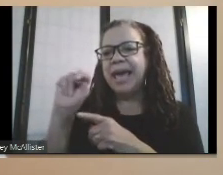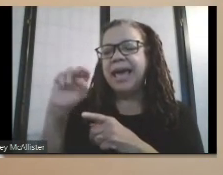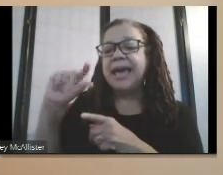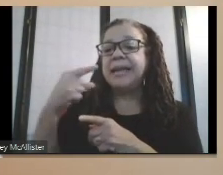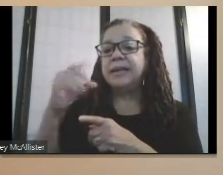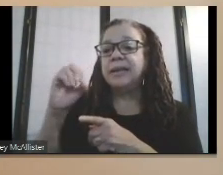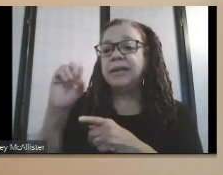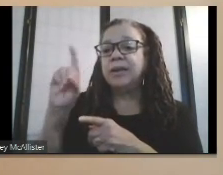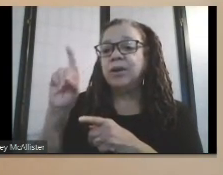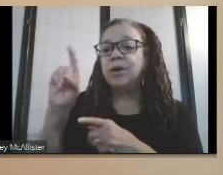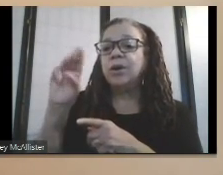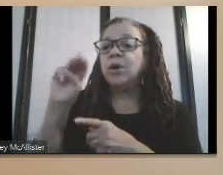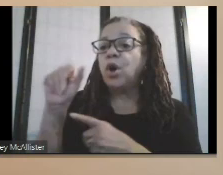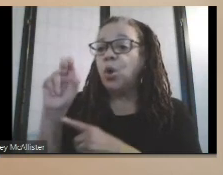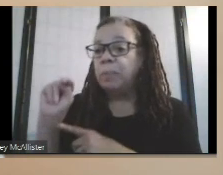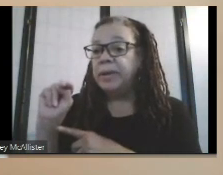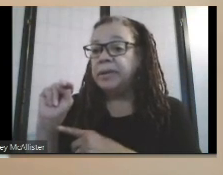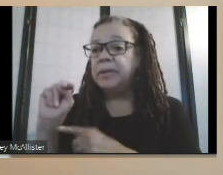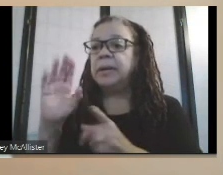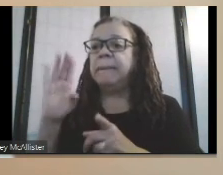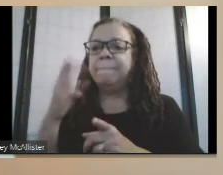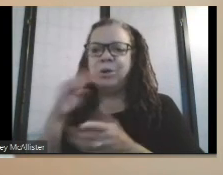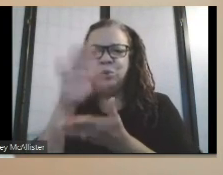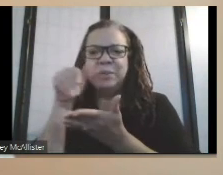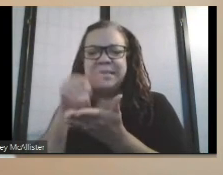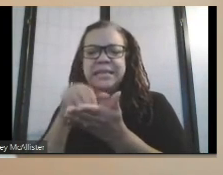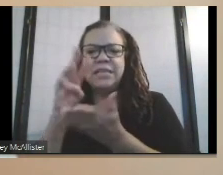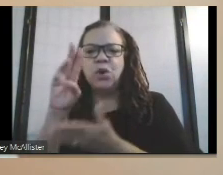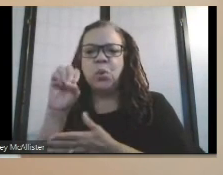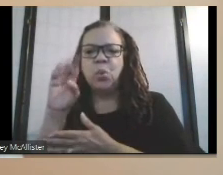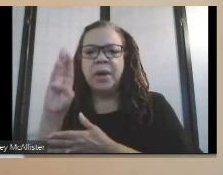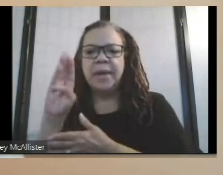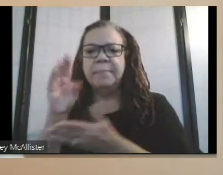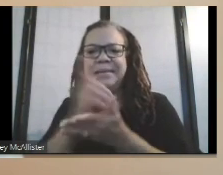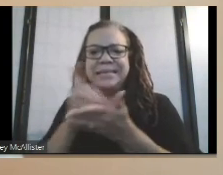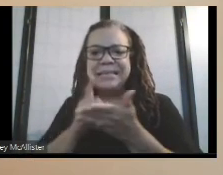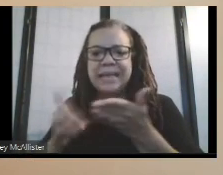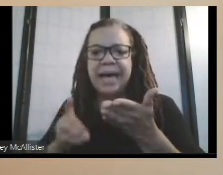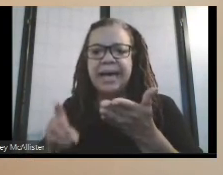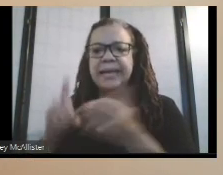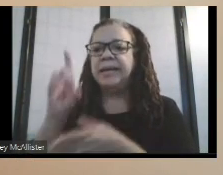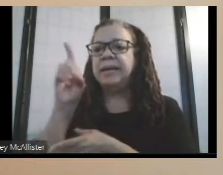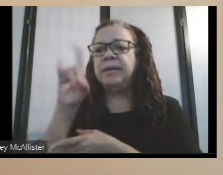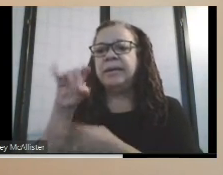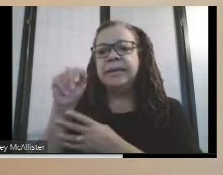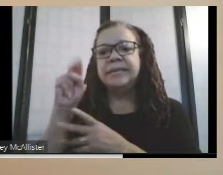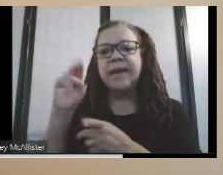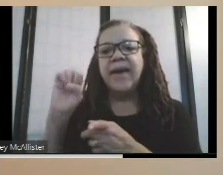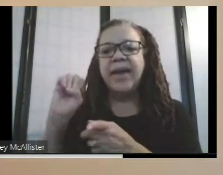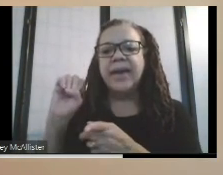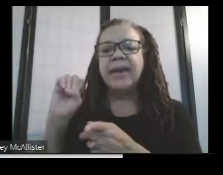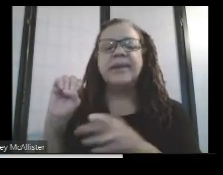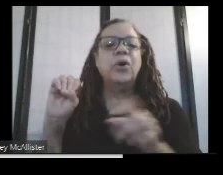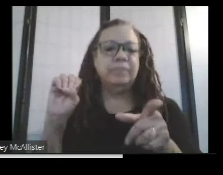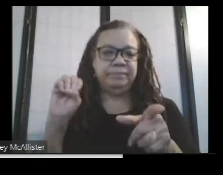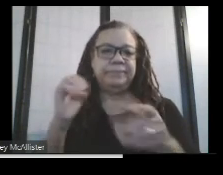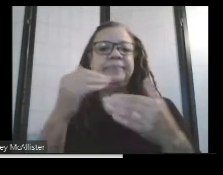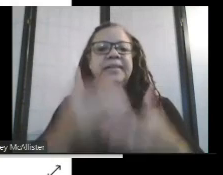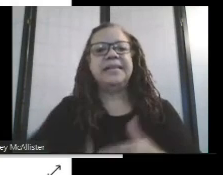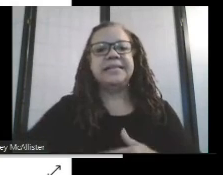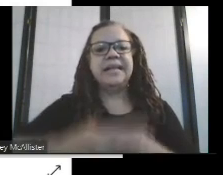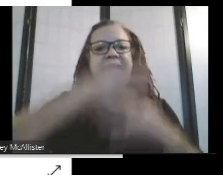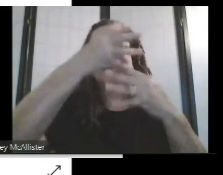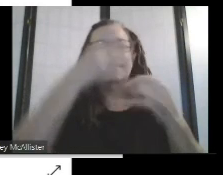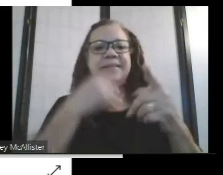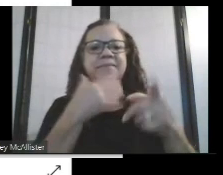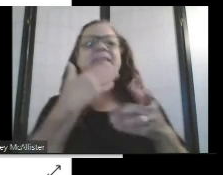Goldman, Lois Welber, Blue Shutter Web Design, Diane's Song, the Massachusetts